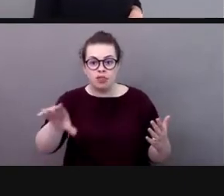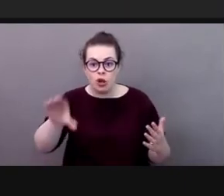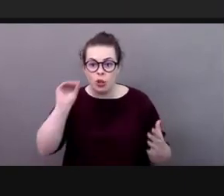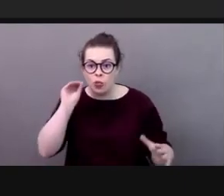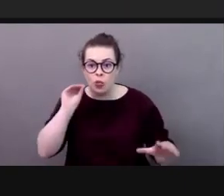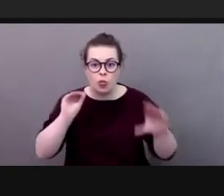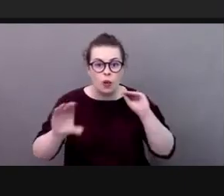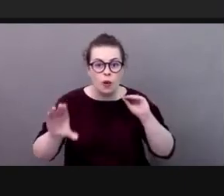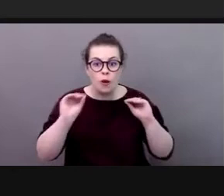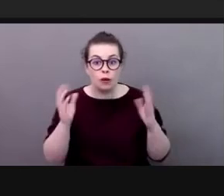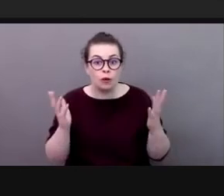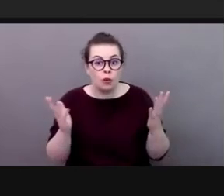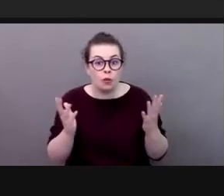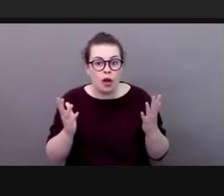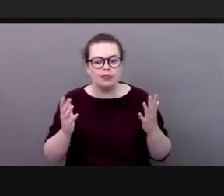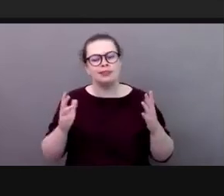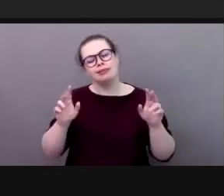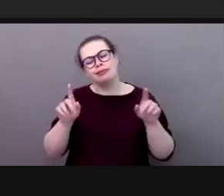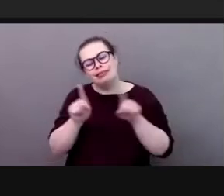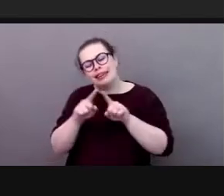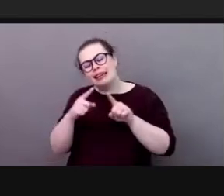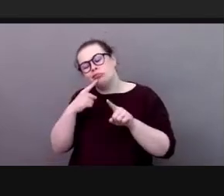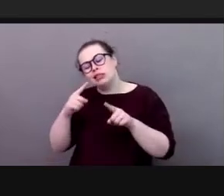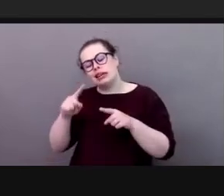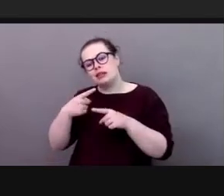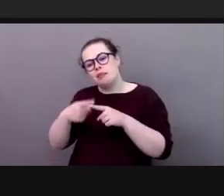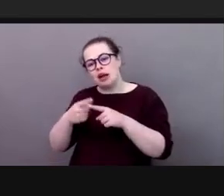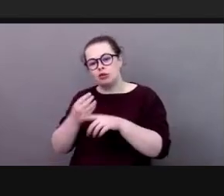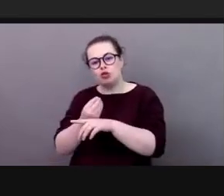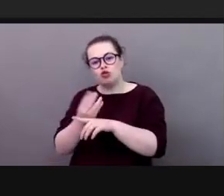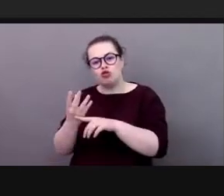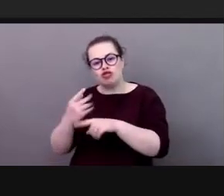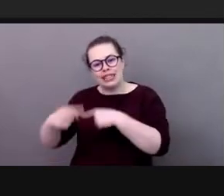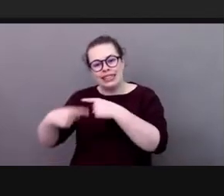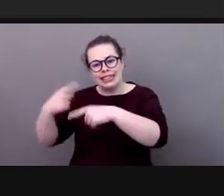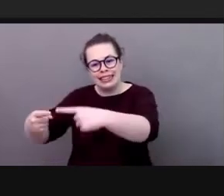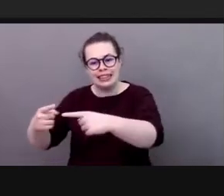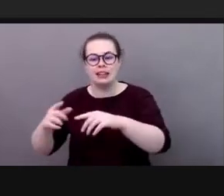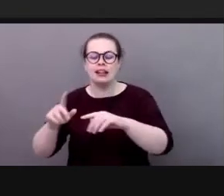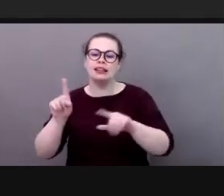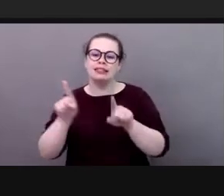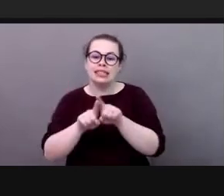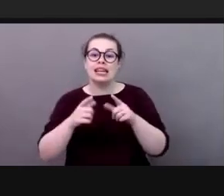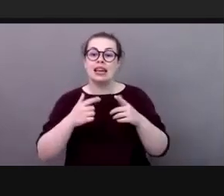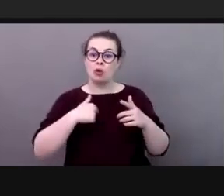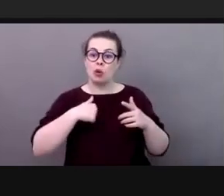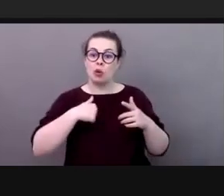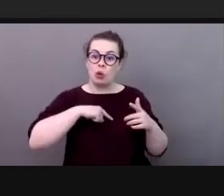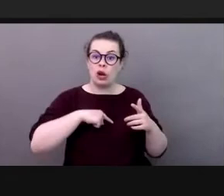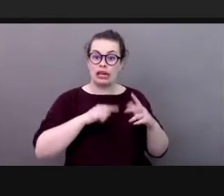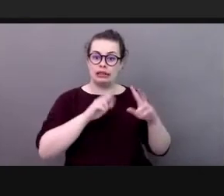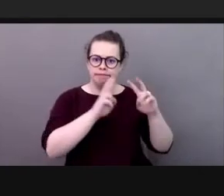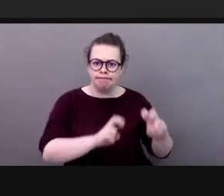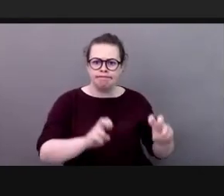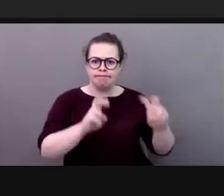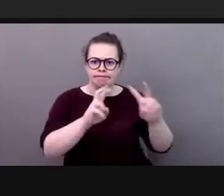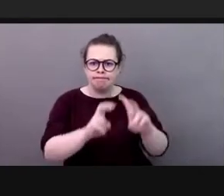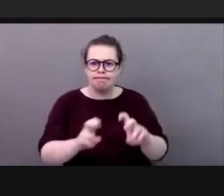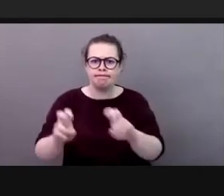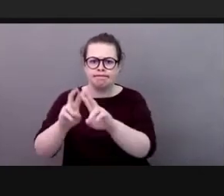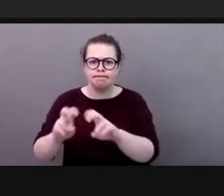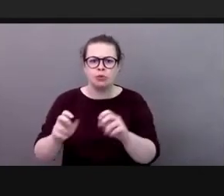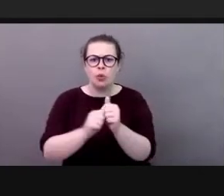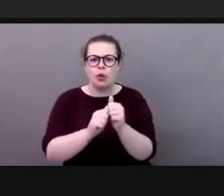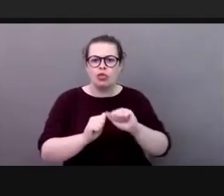the rest too, there are those studies from OCHA, ALNAP at the moment. We are